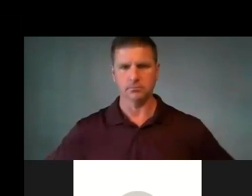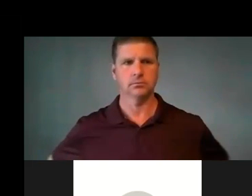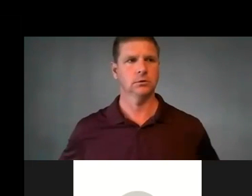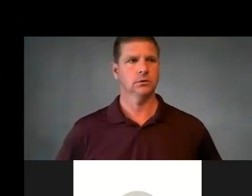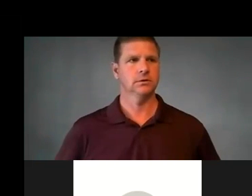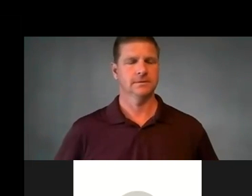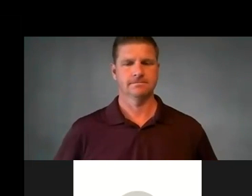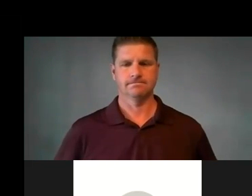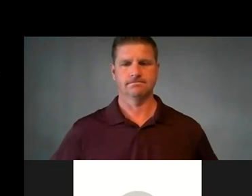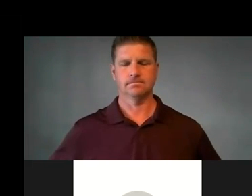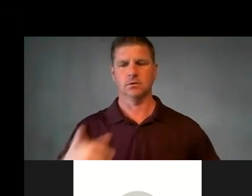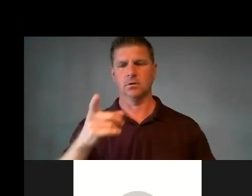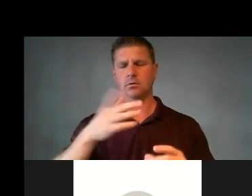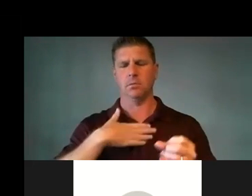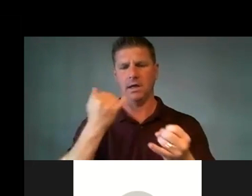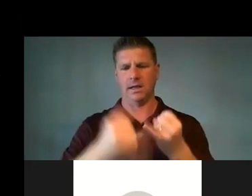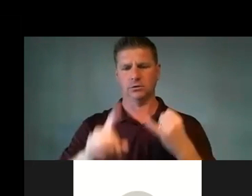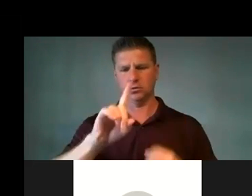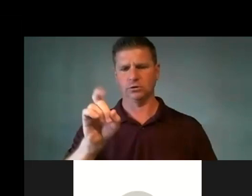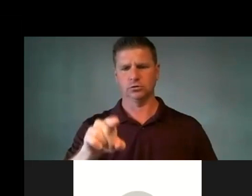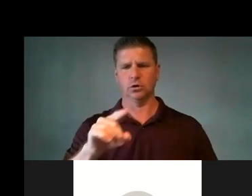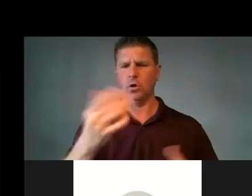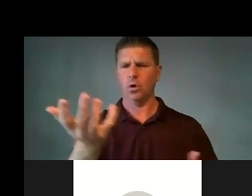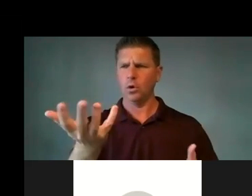Thank you. My last question is, what was the